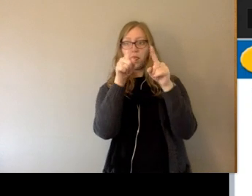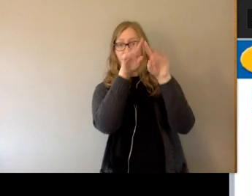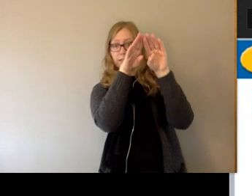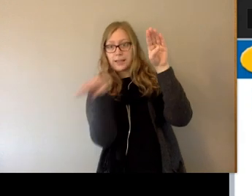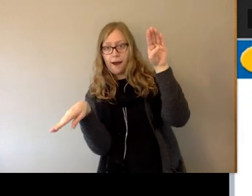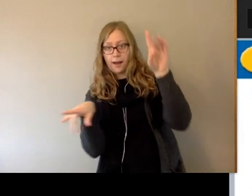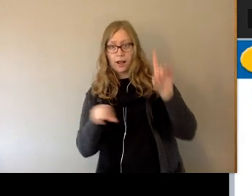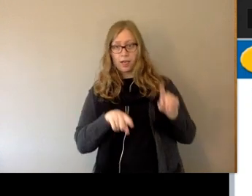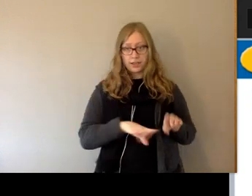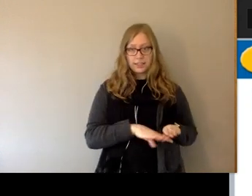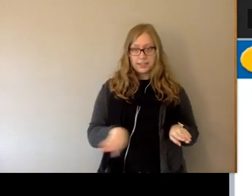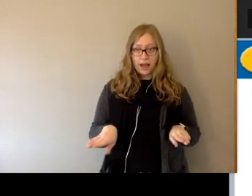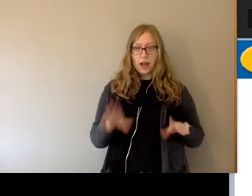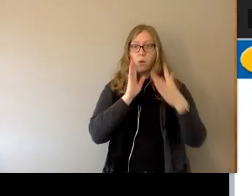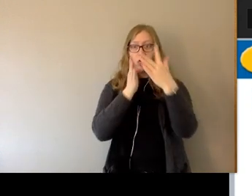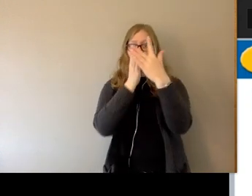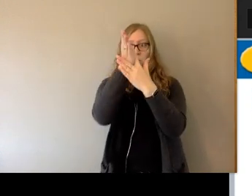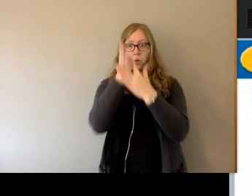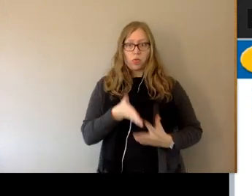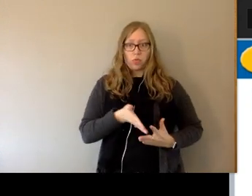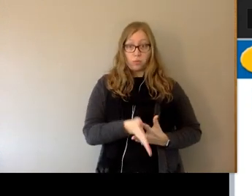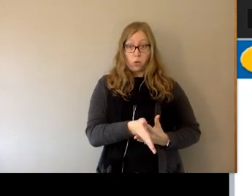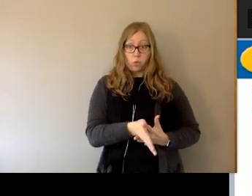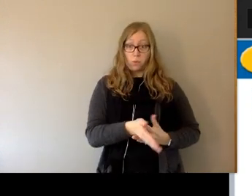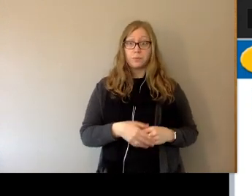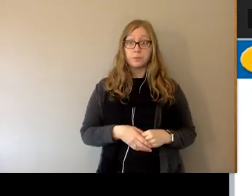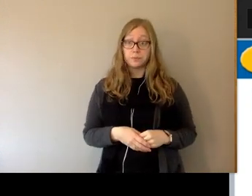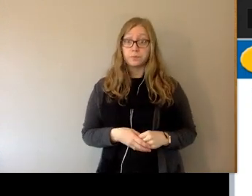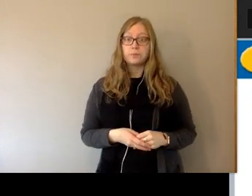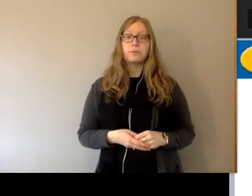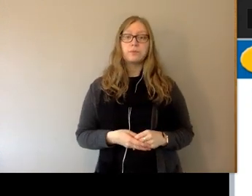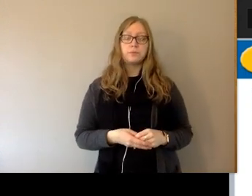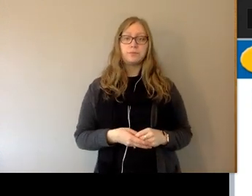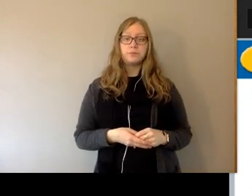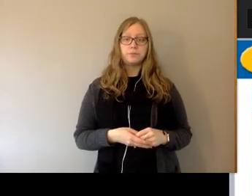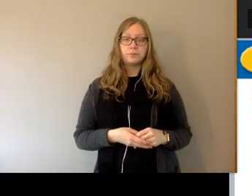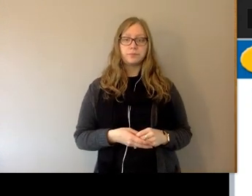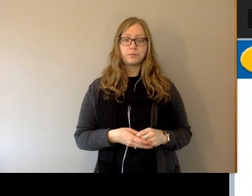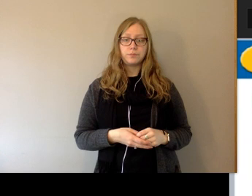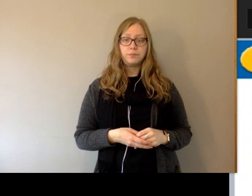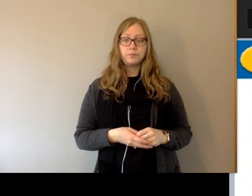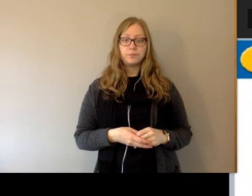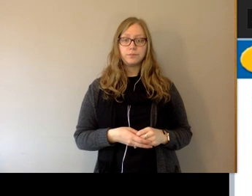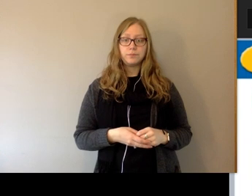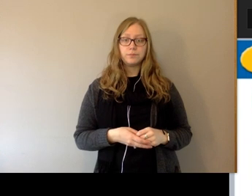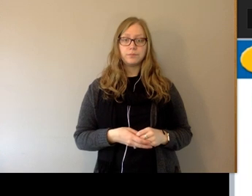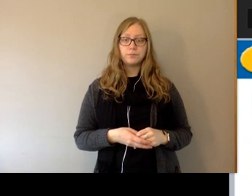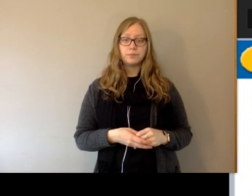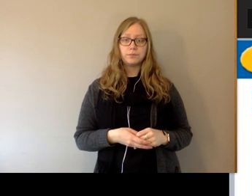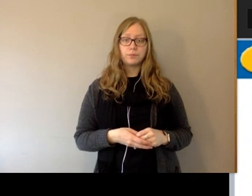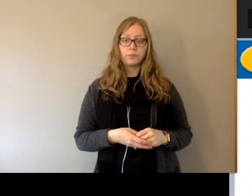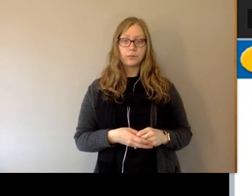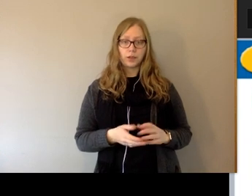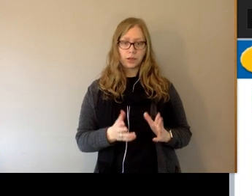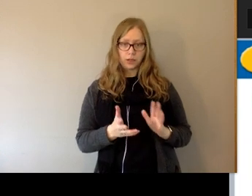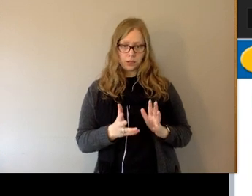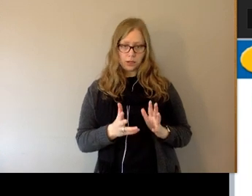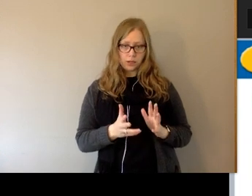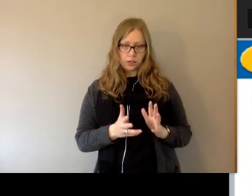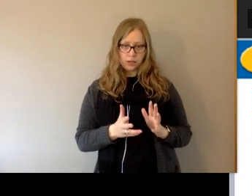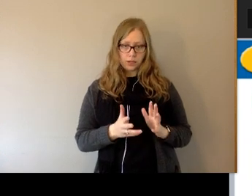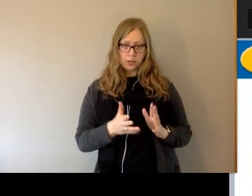can do this. So I'm going to draw a line that's parallel to NO that goes to the other 2 sides.